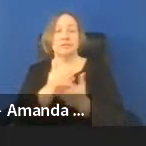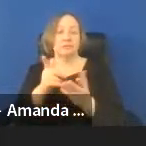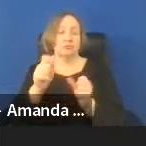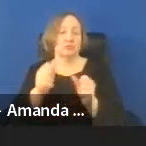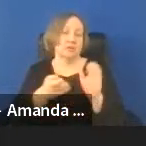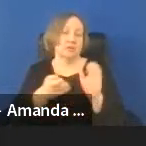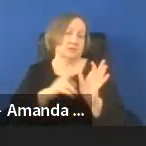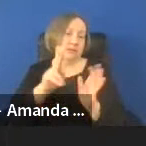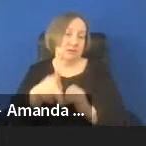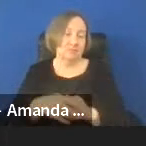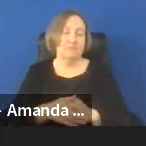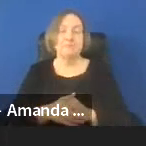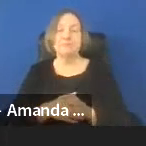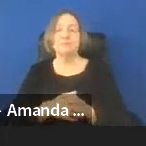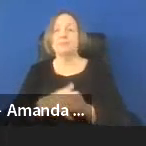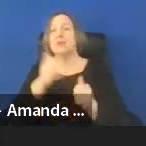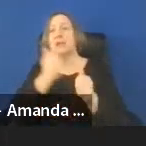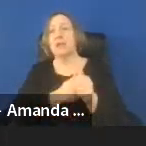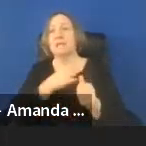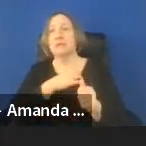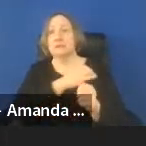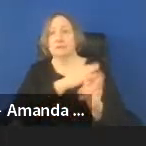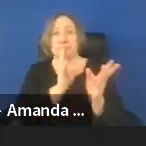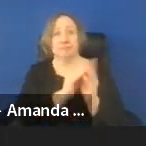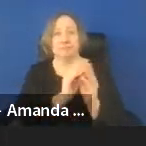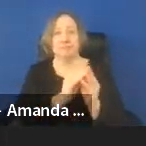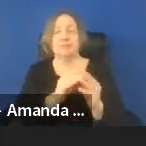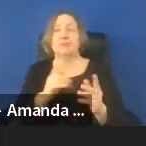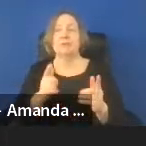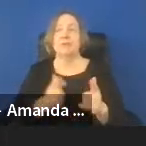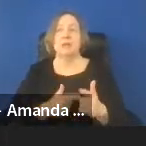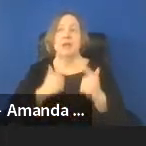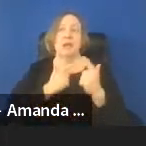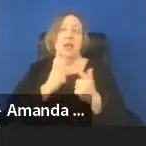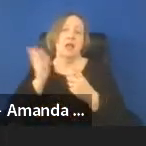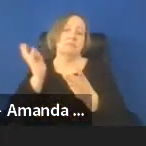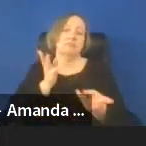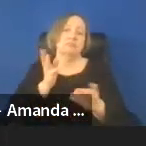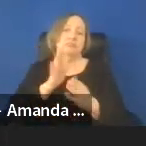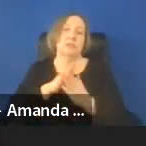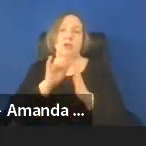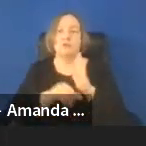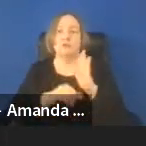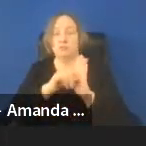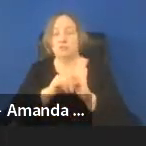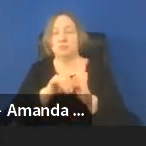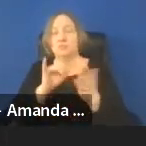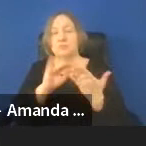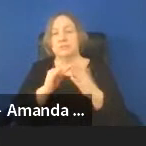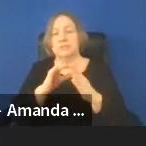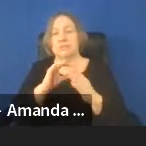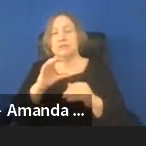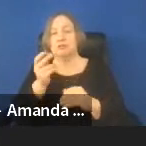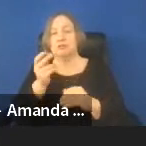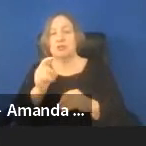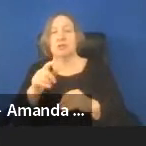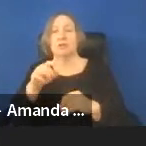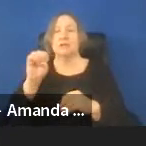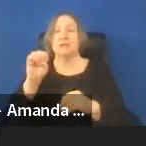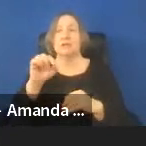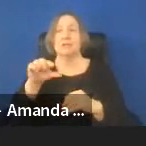for. Every council meeting is live streamed to YouTube on the city's channel,